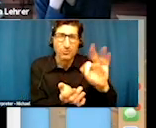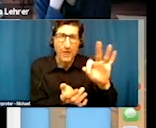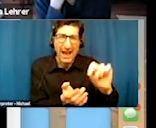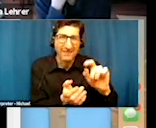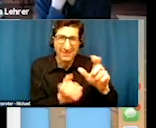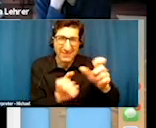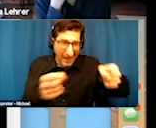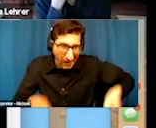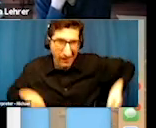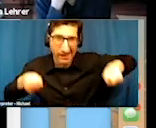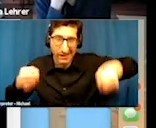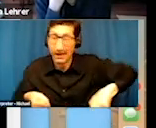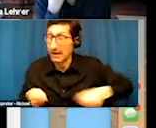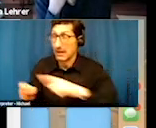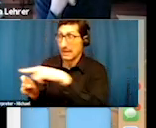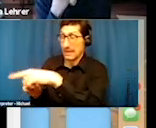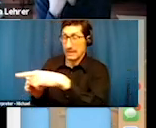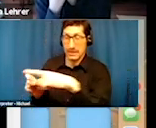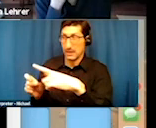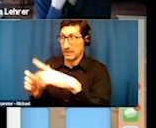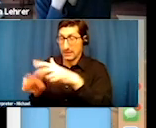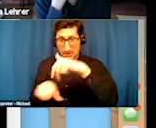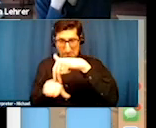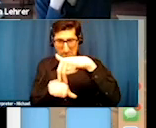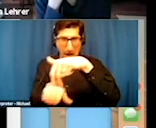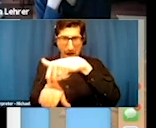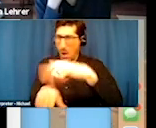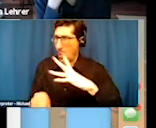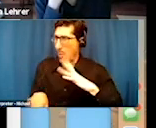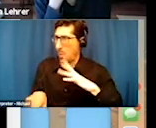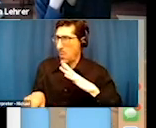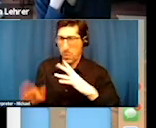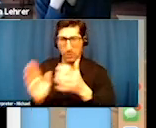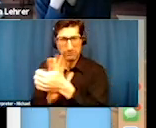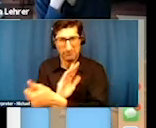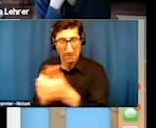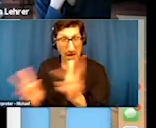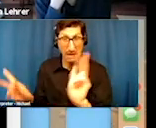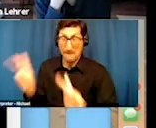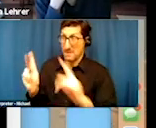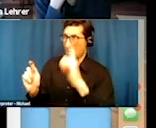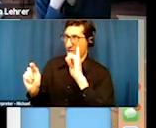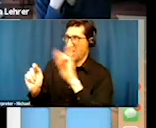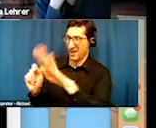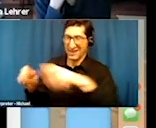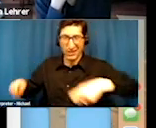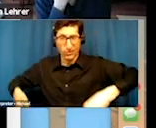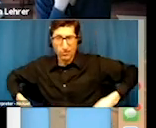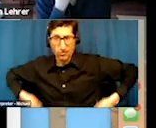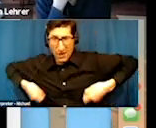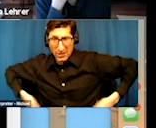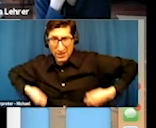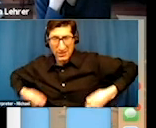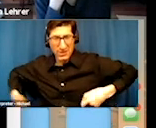gorgeous at it. So skilled and impressive that people thought that the crutches were like some kind of